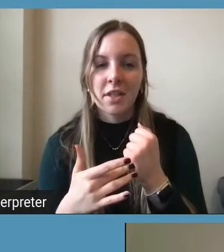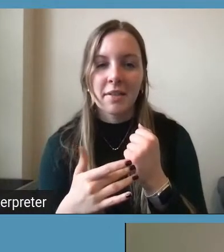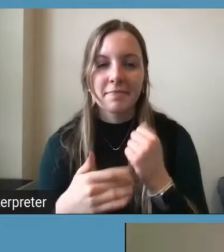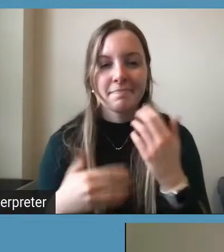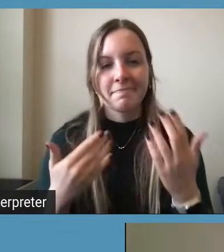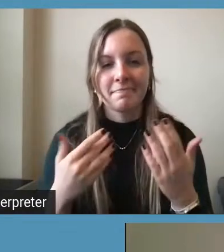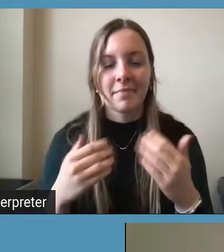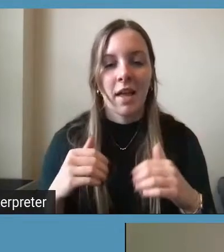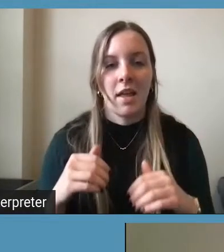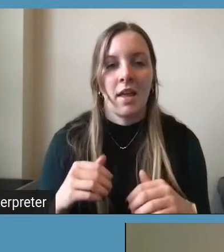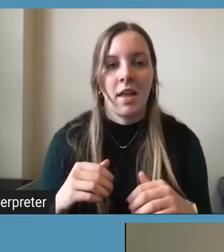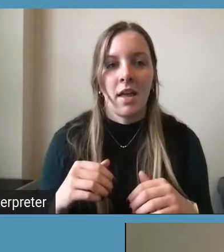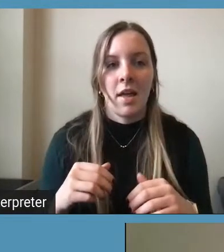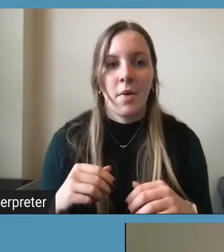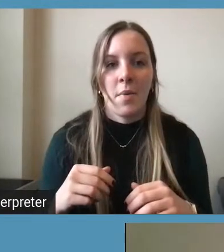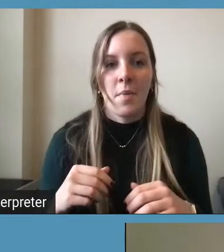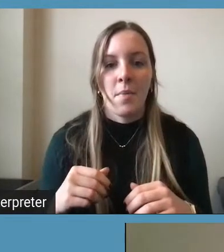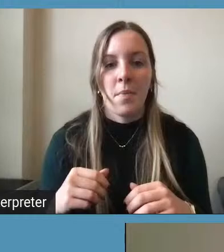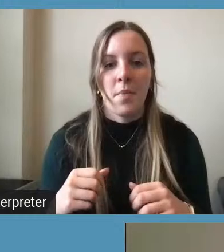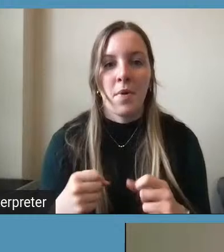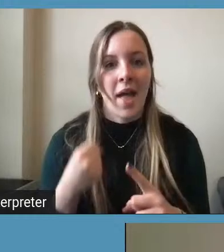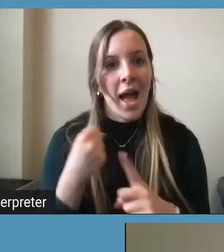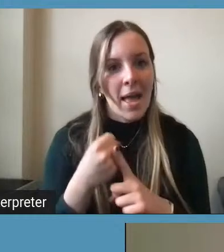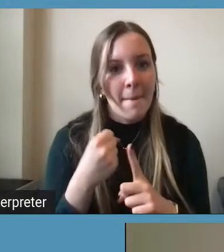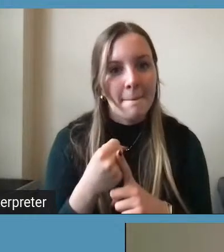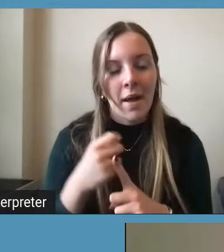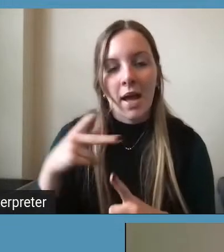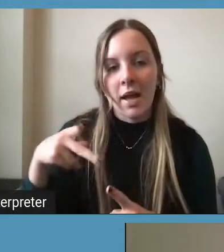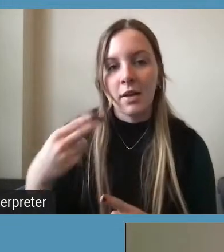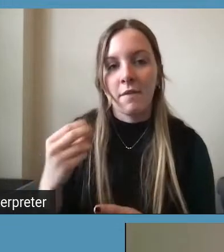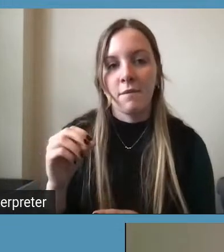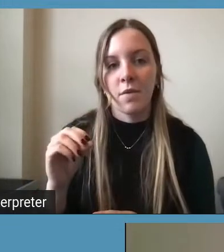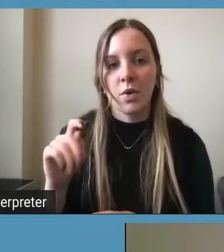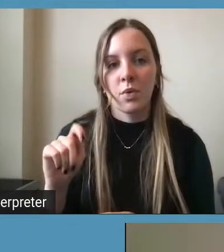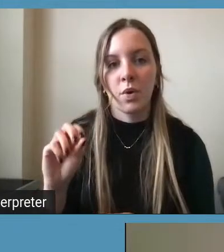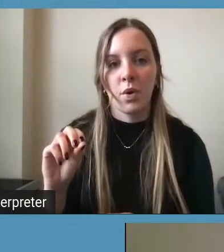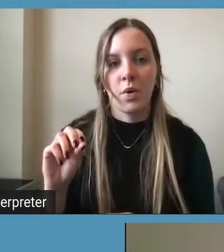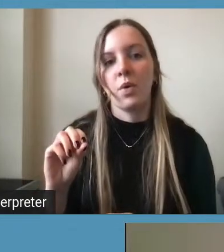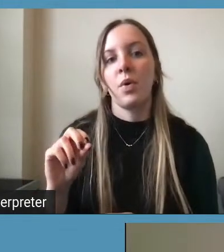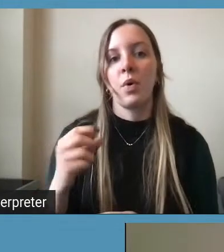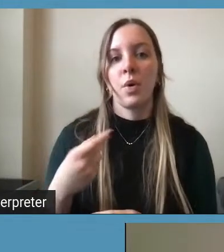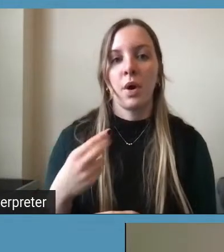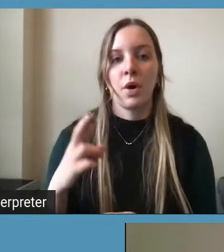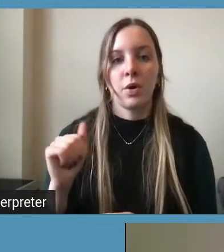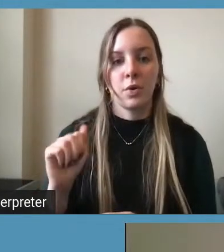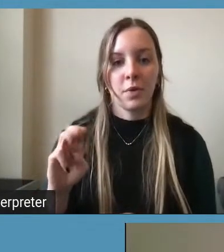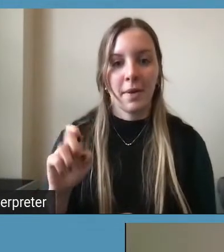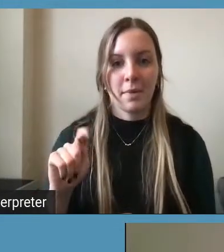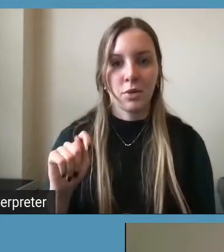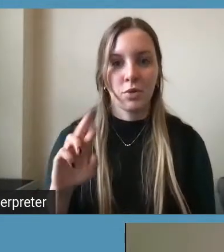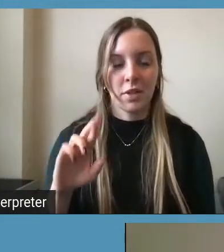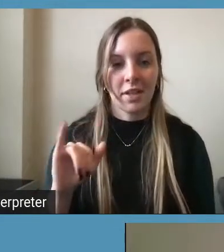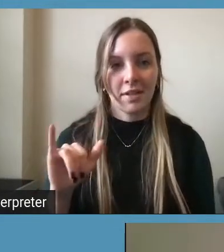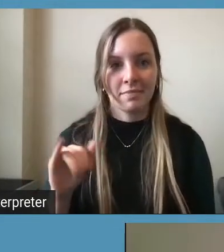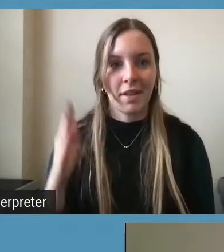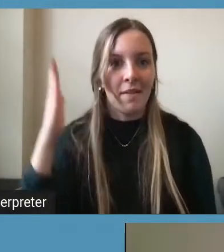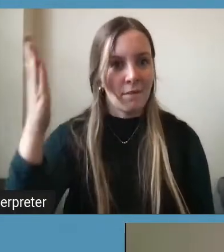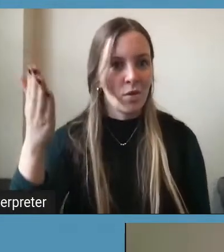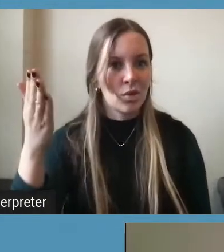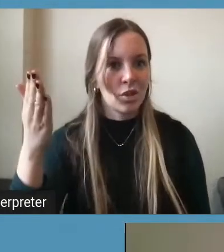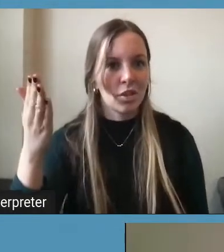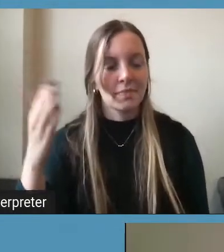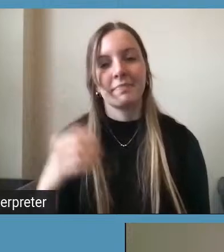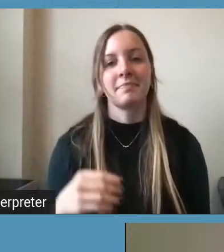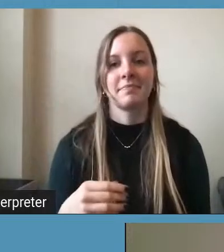how photogrammetry is going to work in the future? I was just thinking as you were talking, does RTI and photogrammetry, do they blend